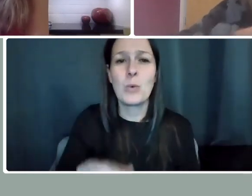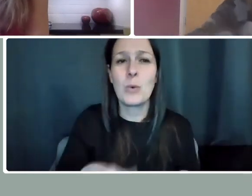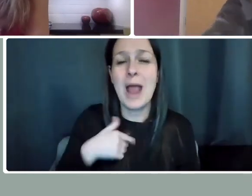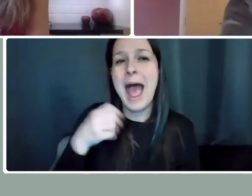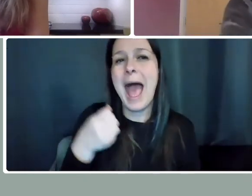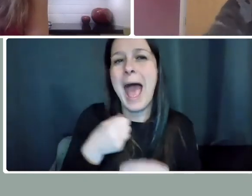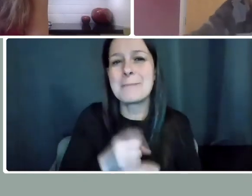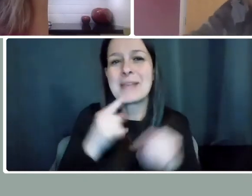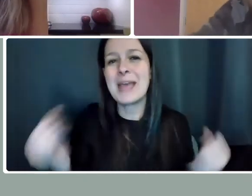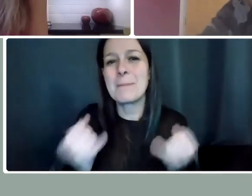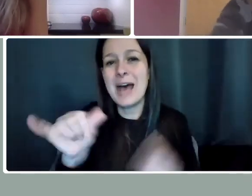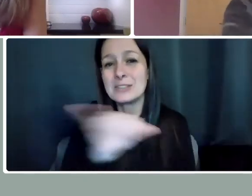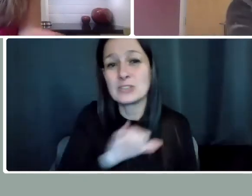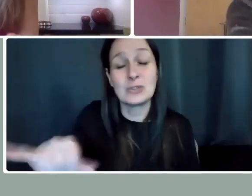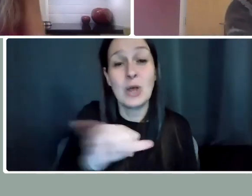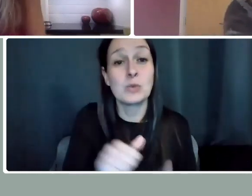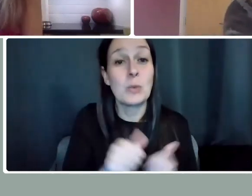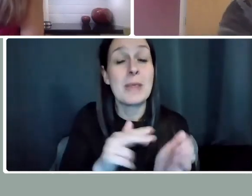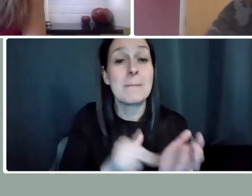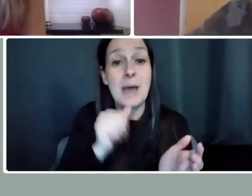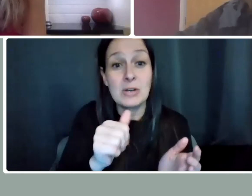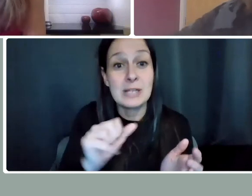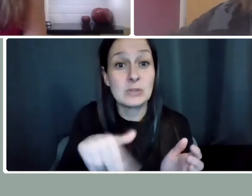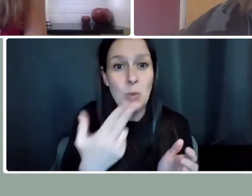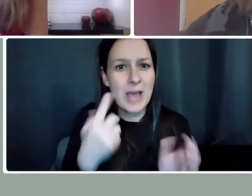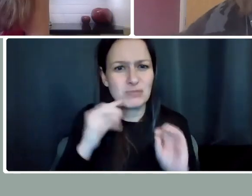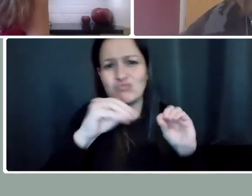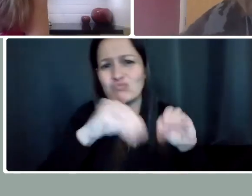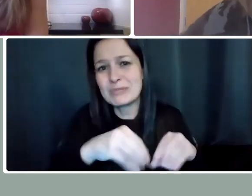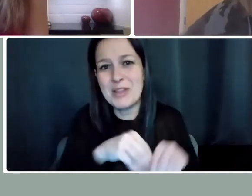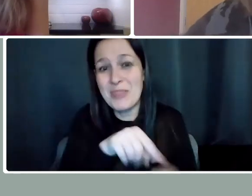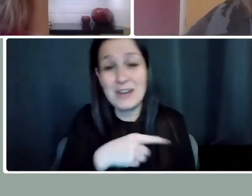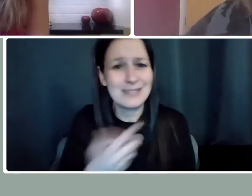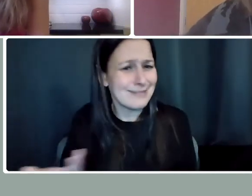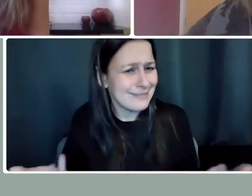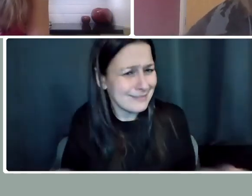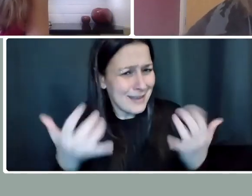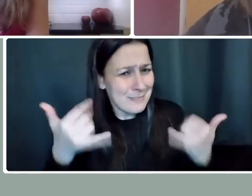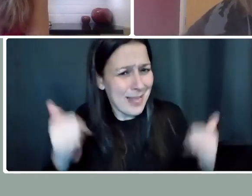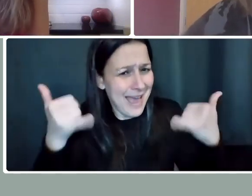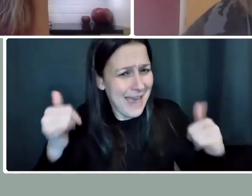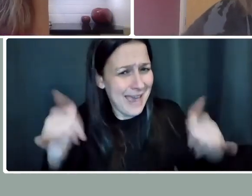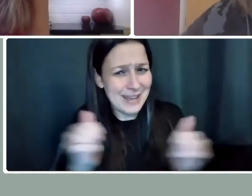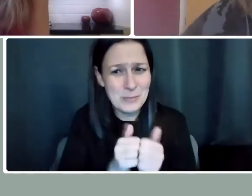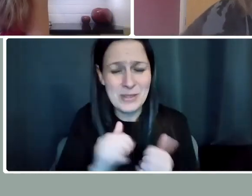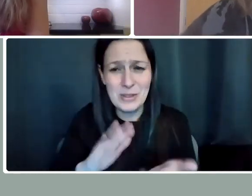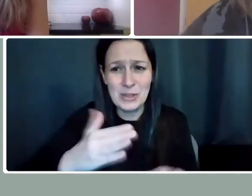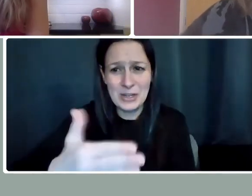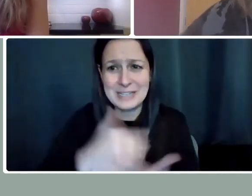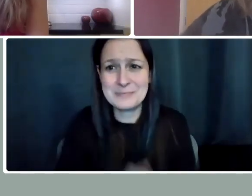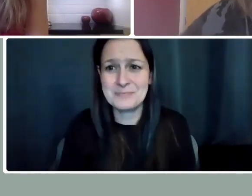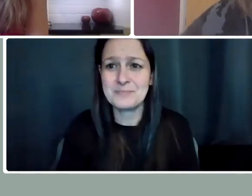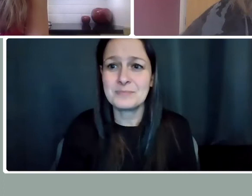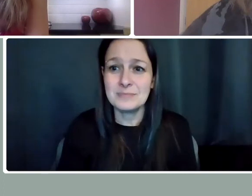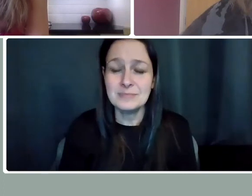like a pasta sauce with like butternut squash. So I put a little turmeric in there. So go ahead and play around with cooking. That is